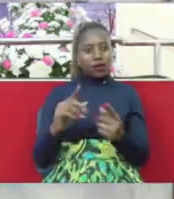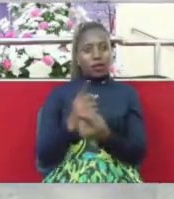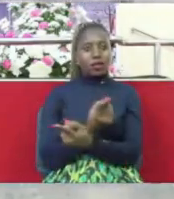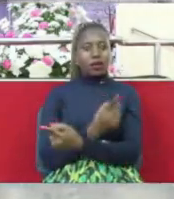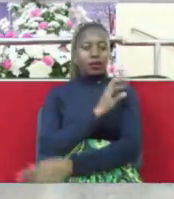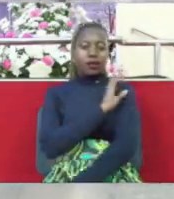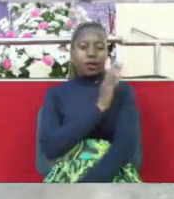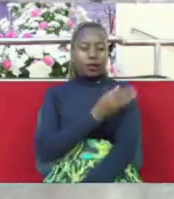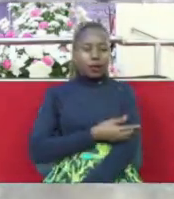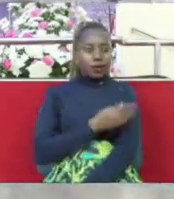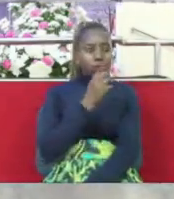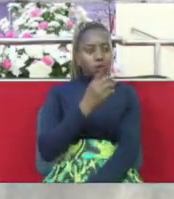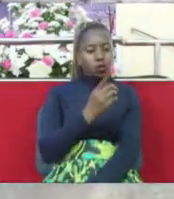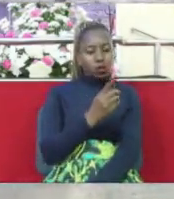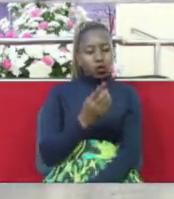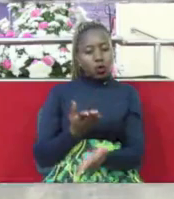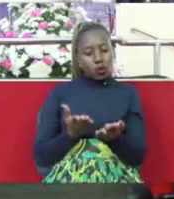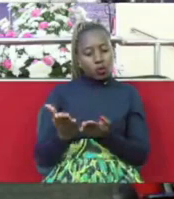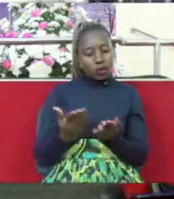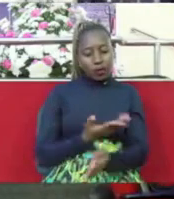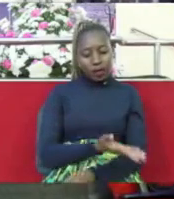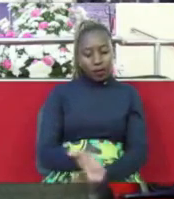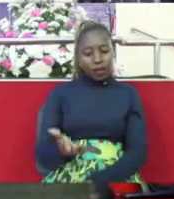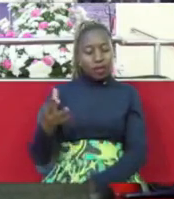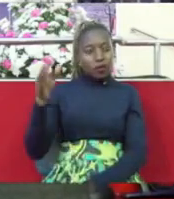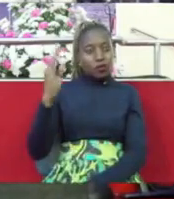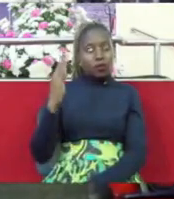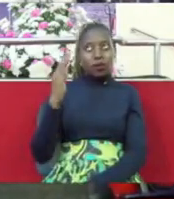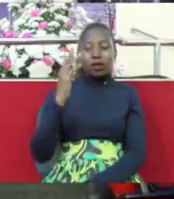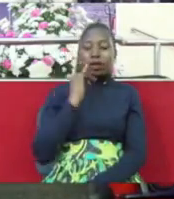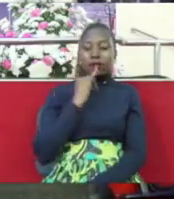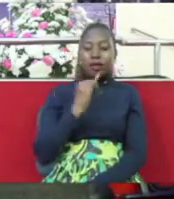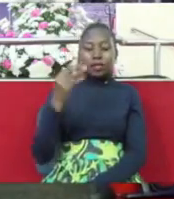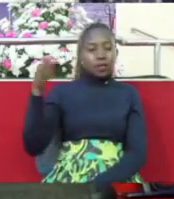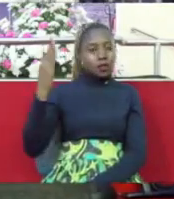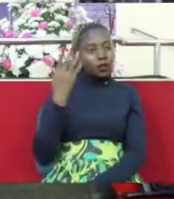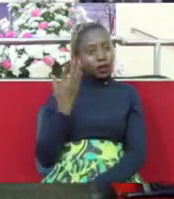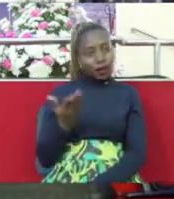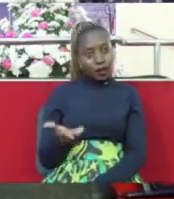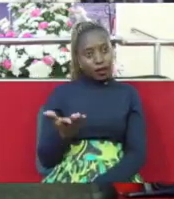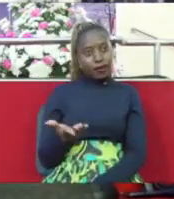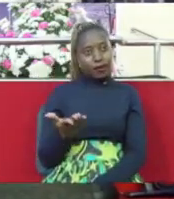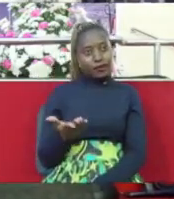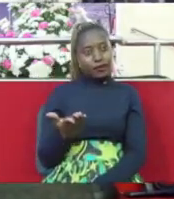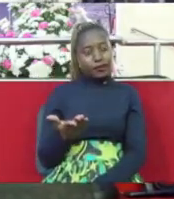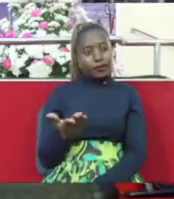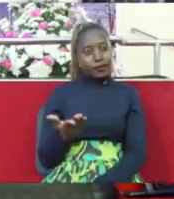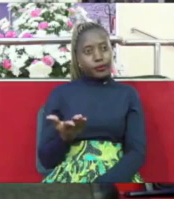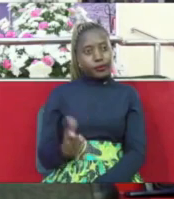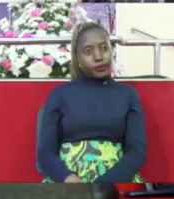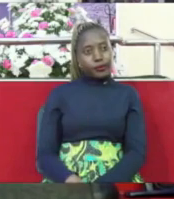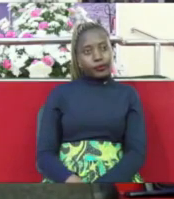in the presence of the Lord? Is he there? Hiyo hekaru wabwa imekuwa ikitumika kila wakati. Je, inapotumika Yesu ama uwepo wabwa na